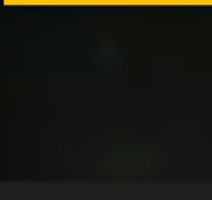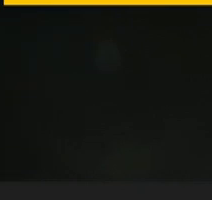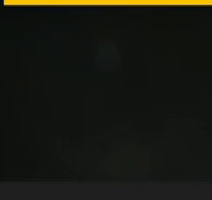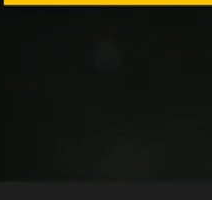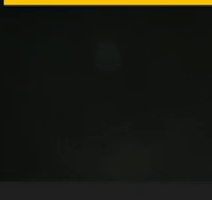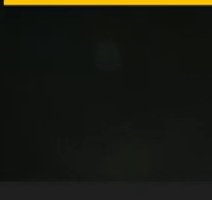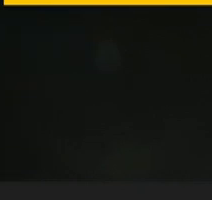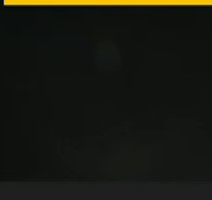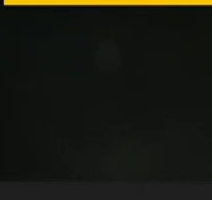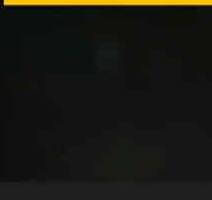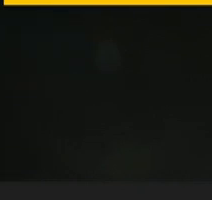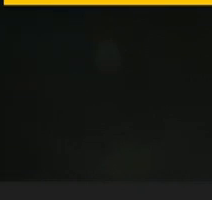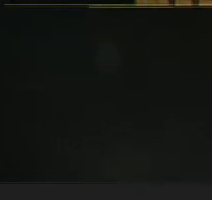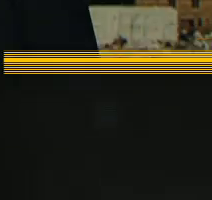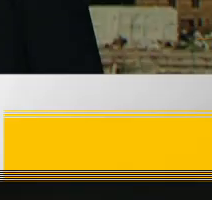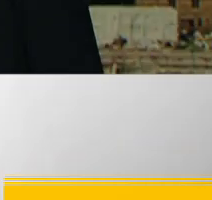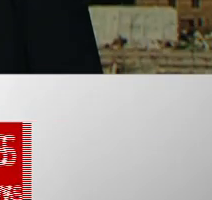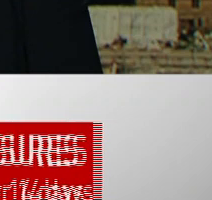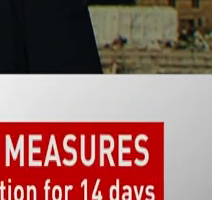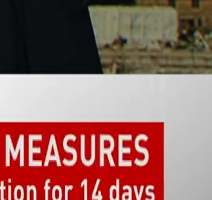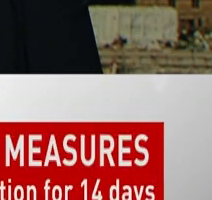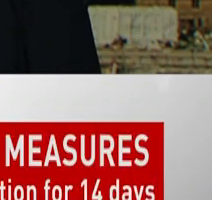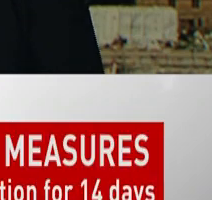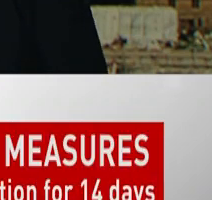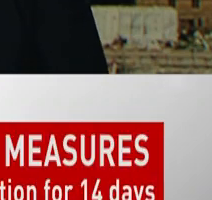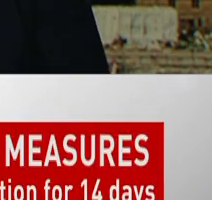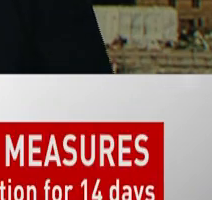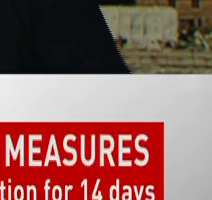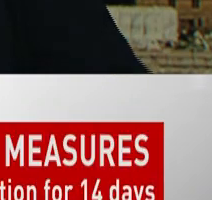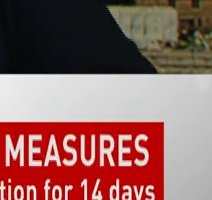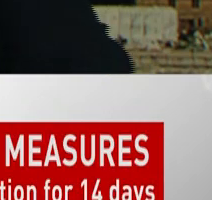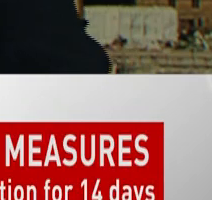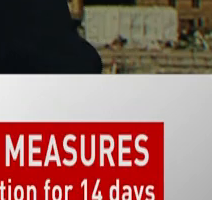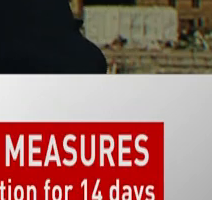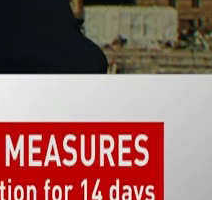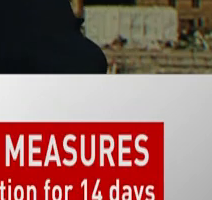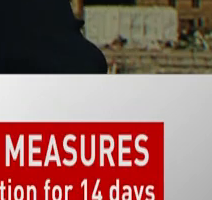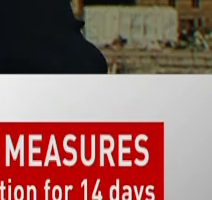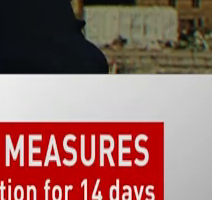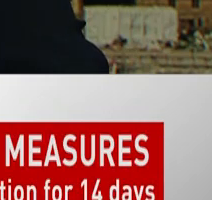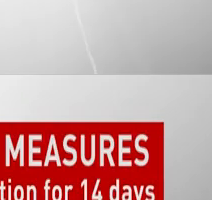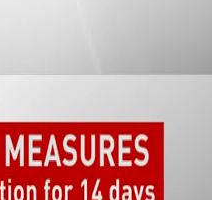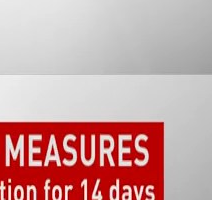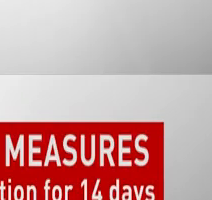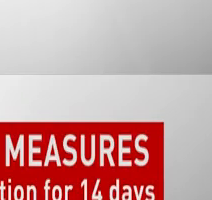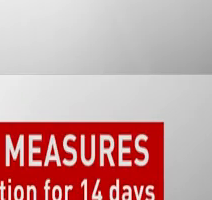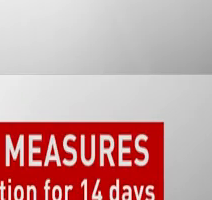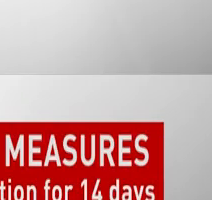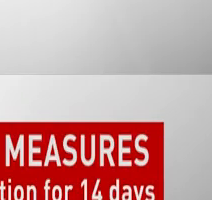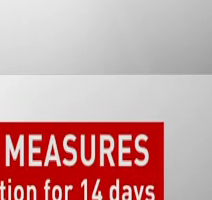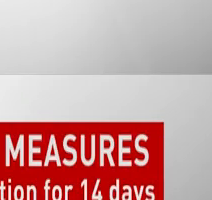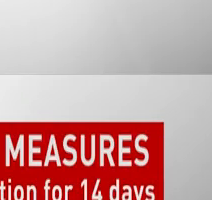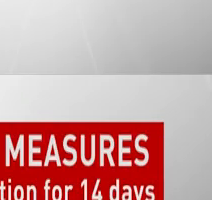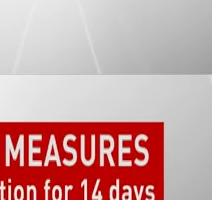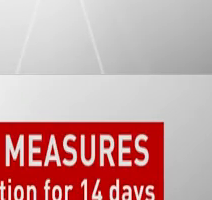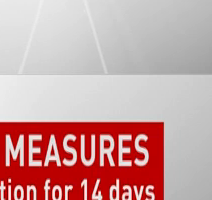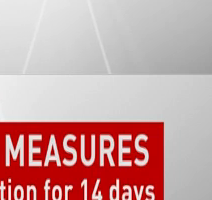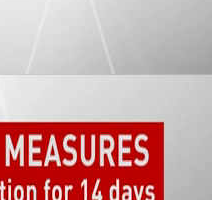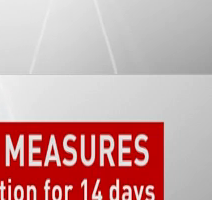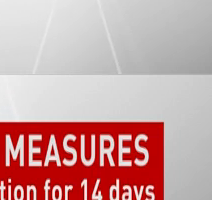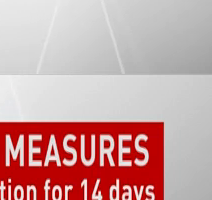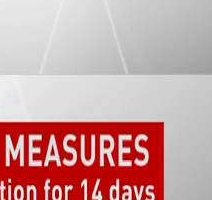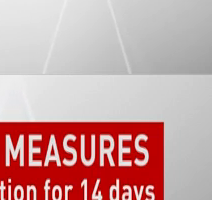you as well. I'll bring in my colleagues, Vashi Kapelis and David Cochran. I wanted to spend a little bit of time before we go into